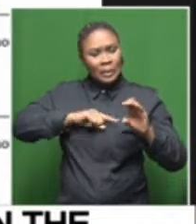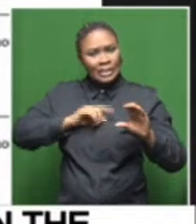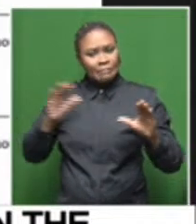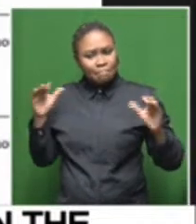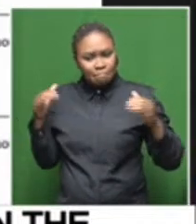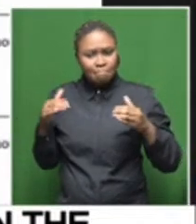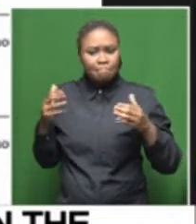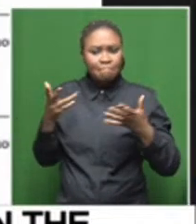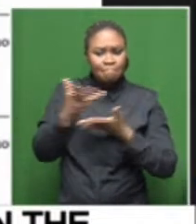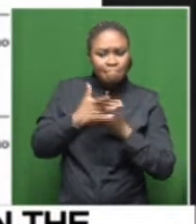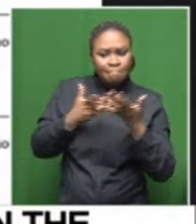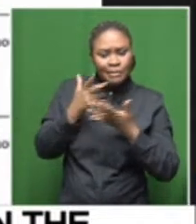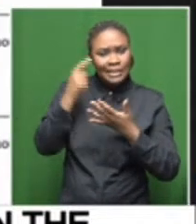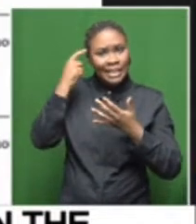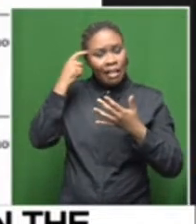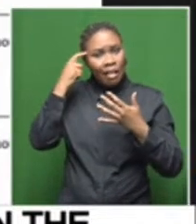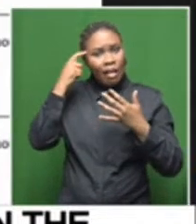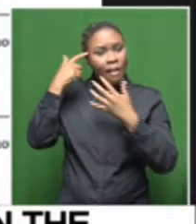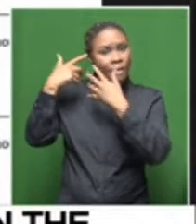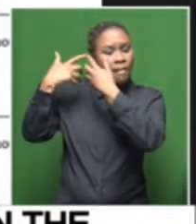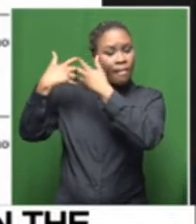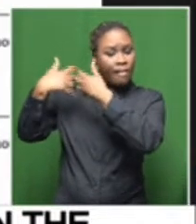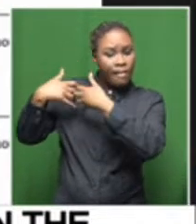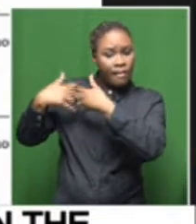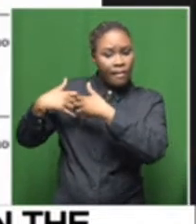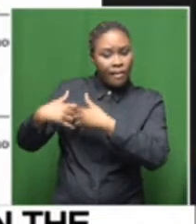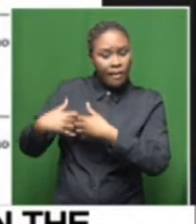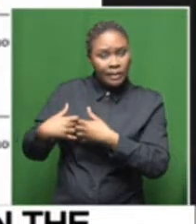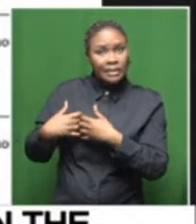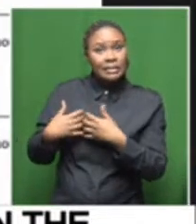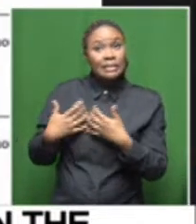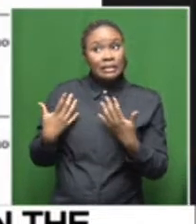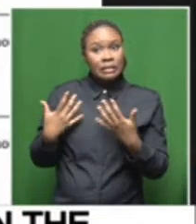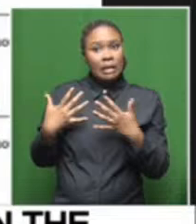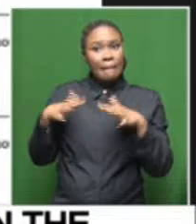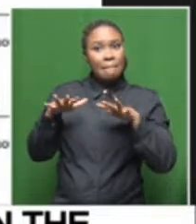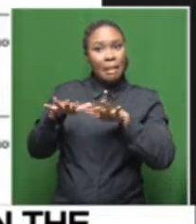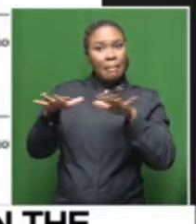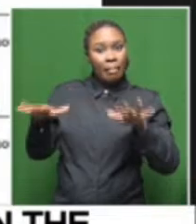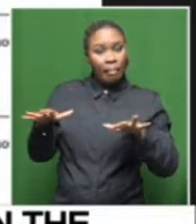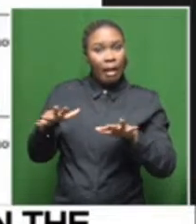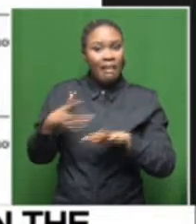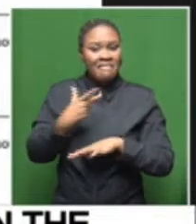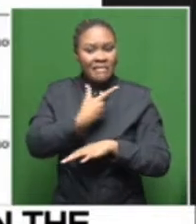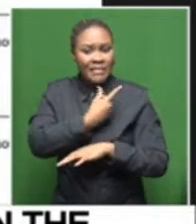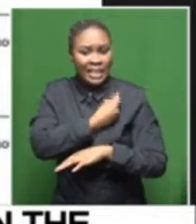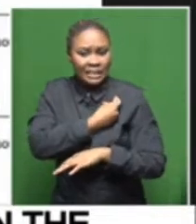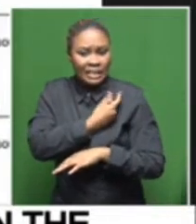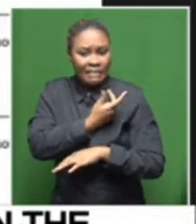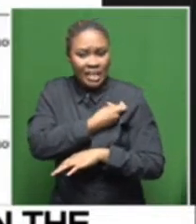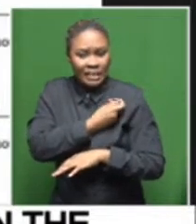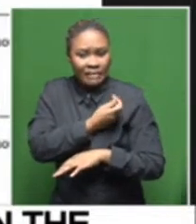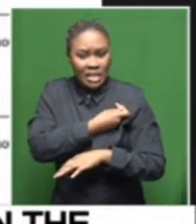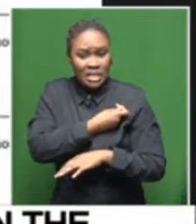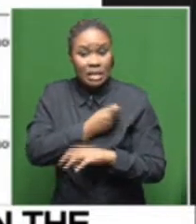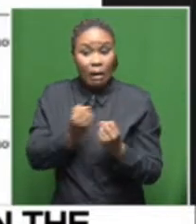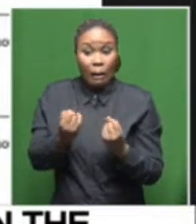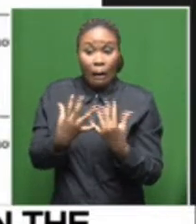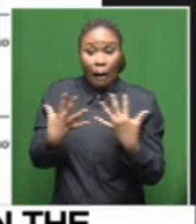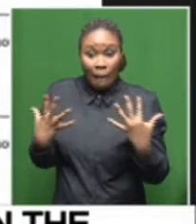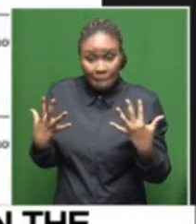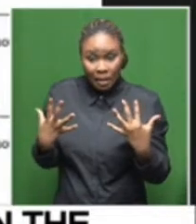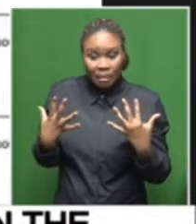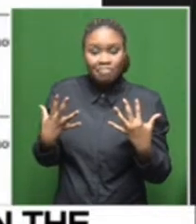which, as we see the rate of uptake, there can be some kind